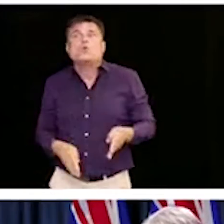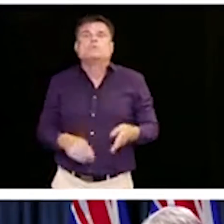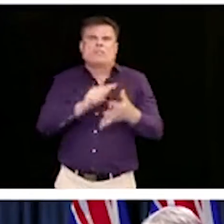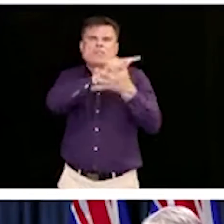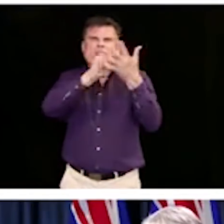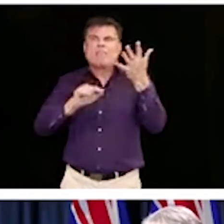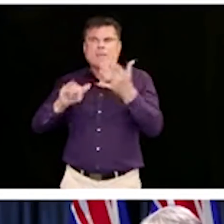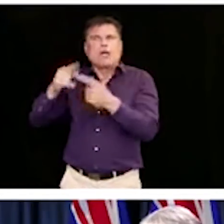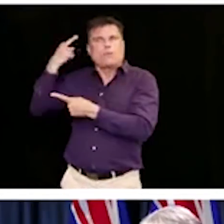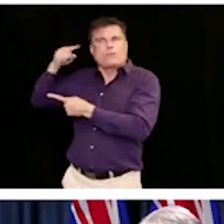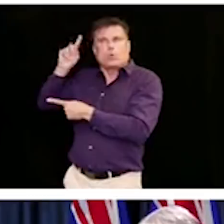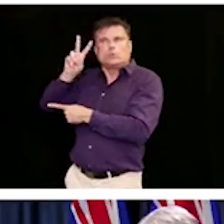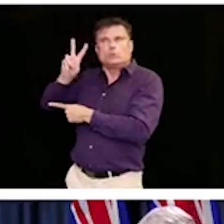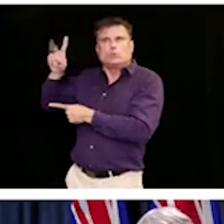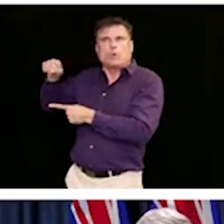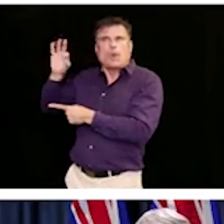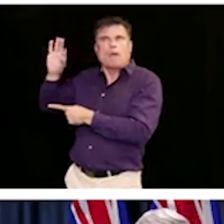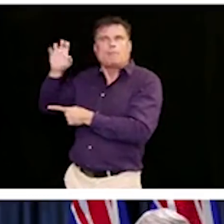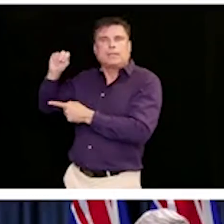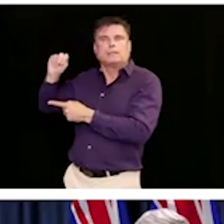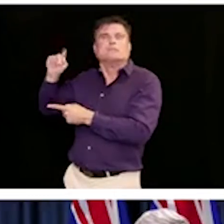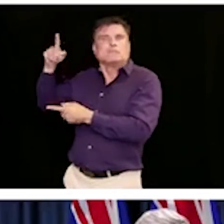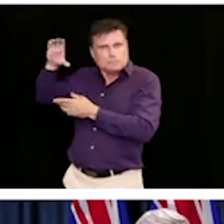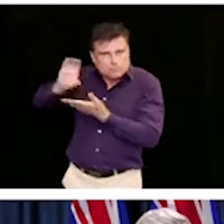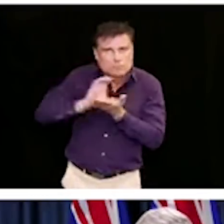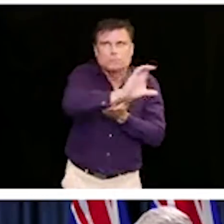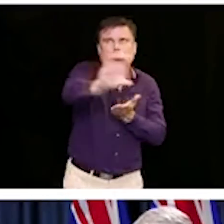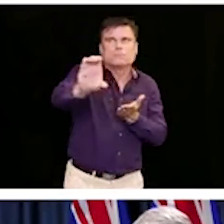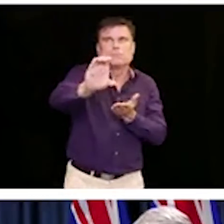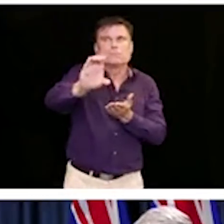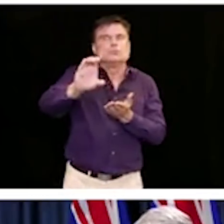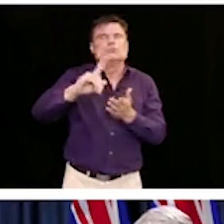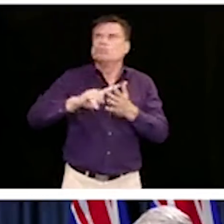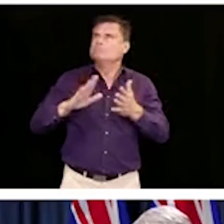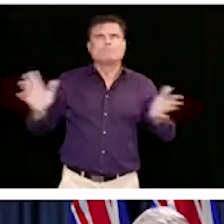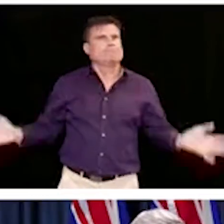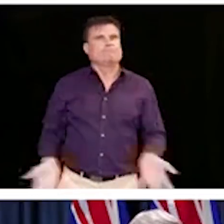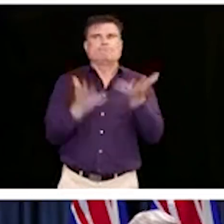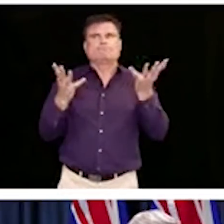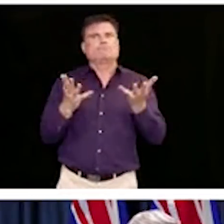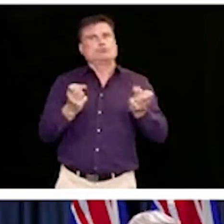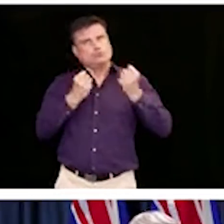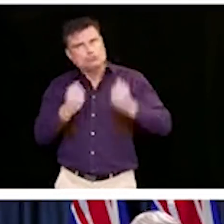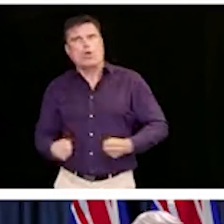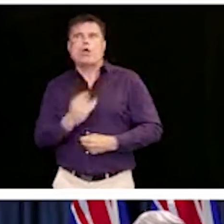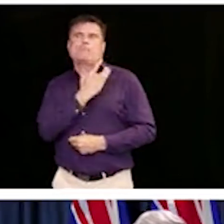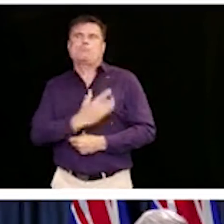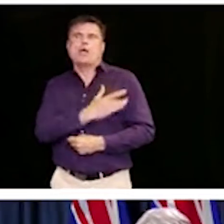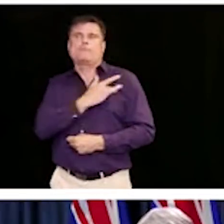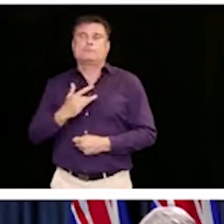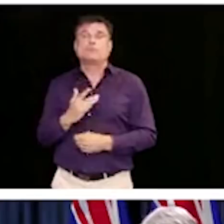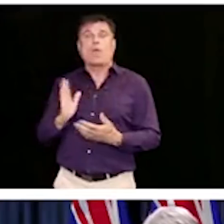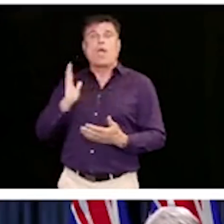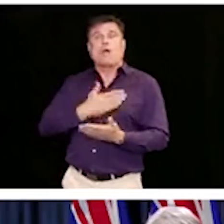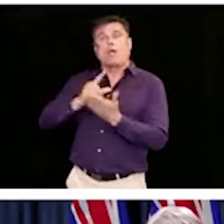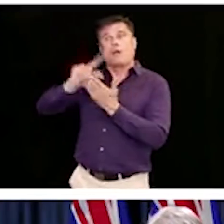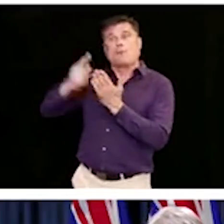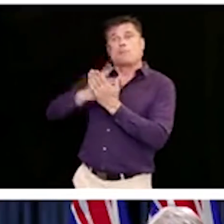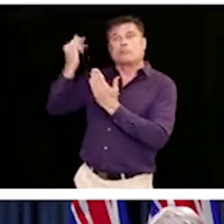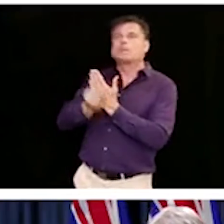count on, and services that we need to build a strong economy. So the capital projects are going to continue to proceed, and of